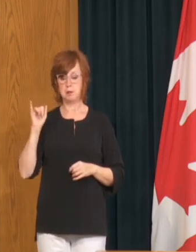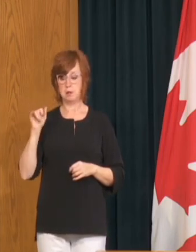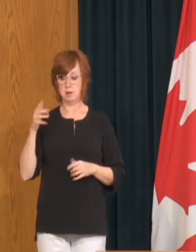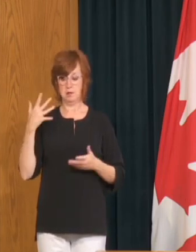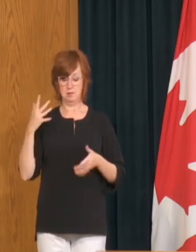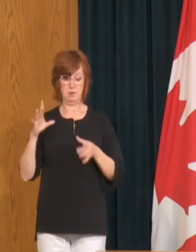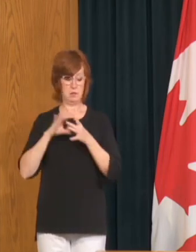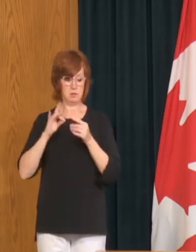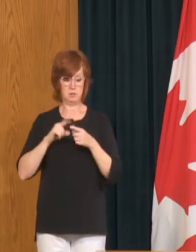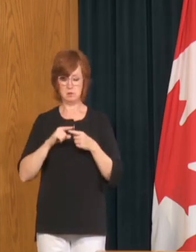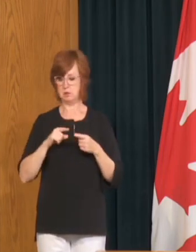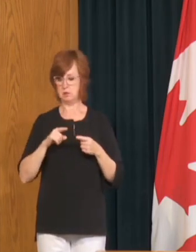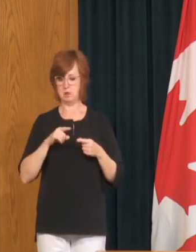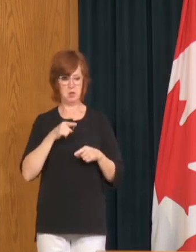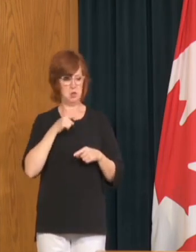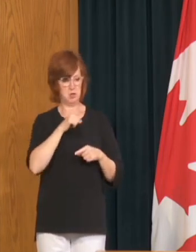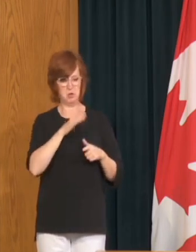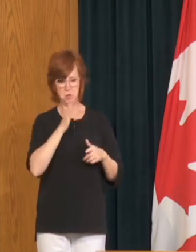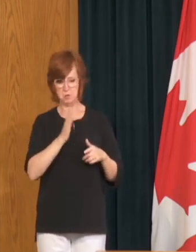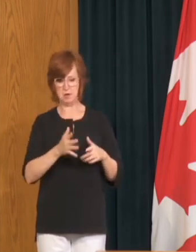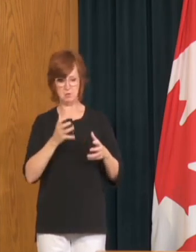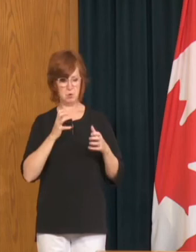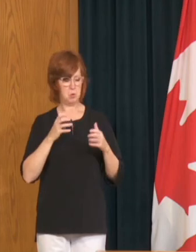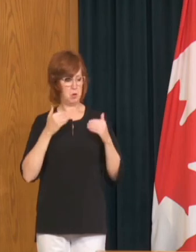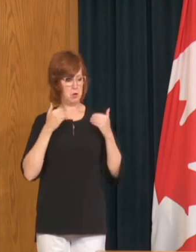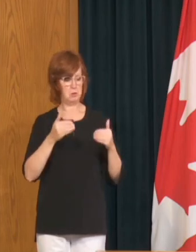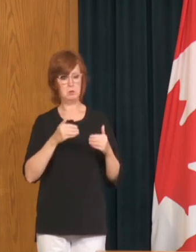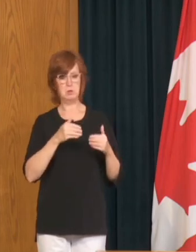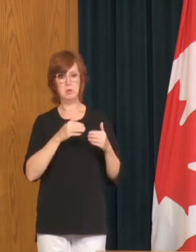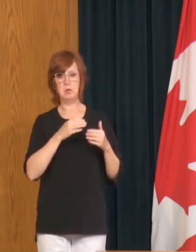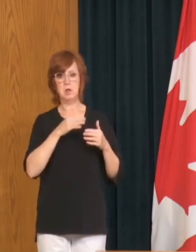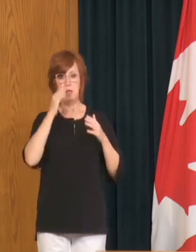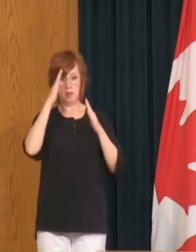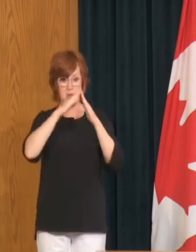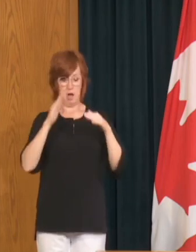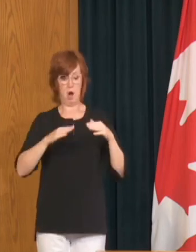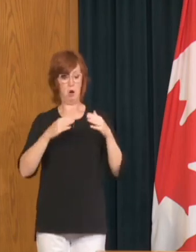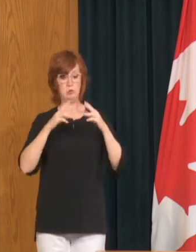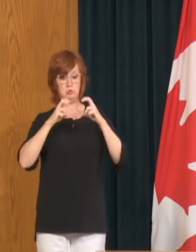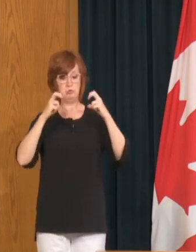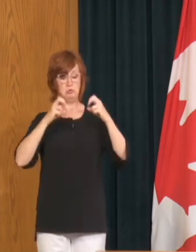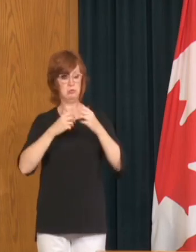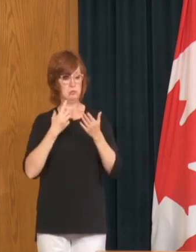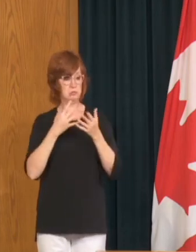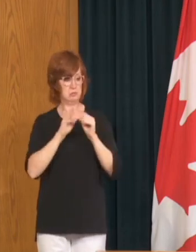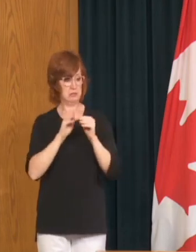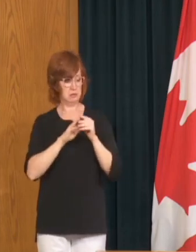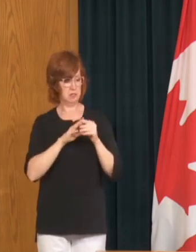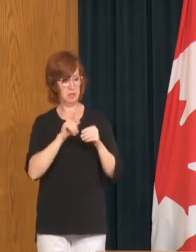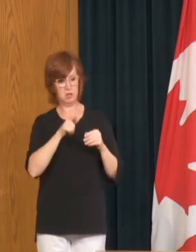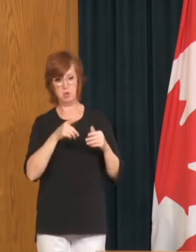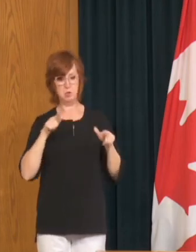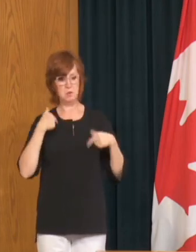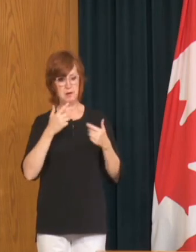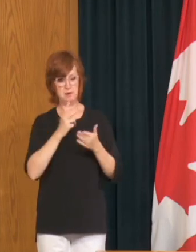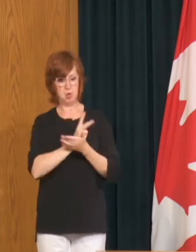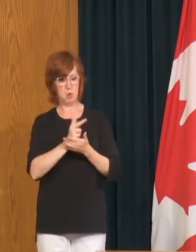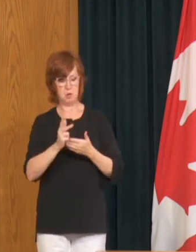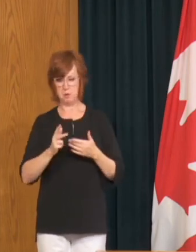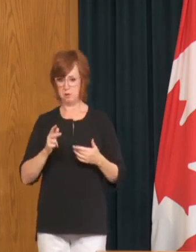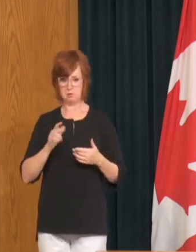didn't want this session to happen these last 3 weeks here. Is that accurate? No. No, that isn't accurate at all. It's always been my desire